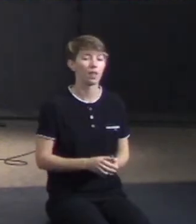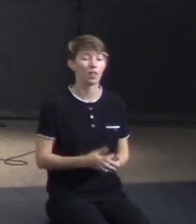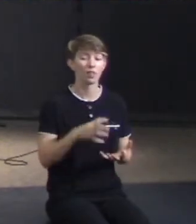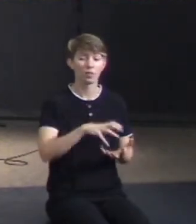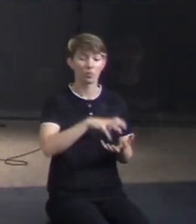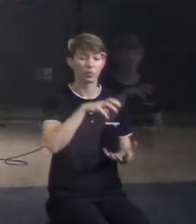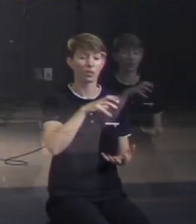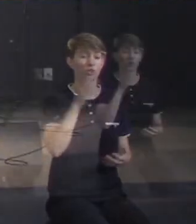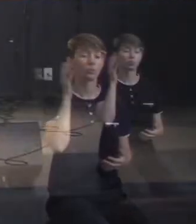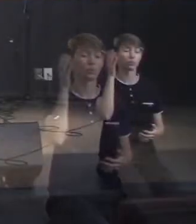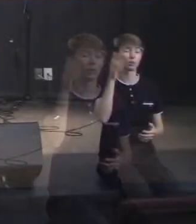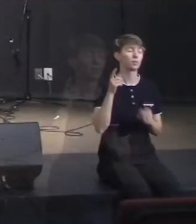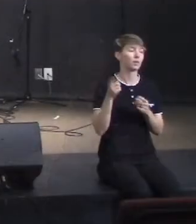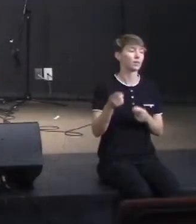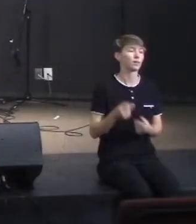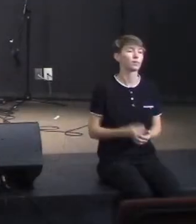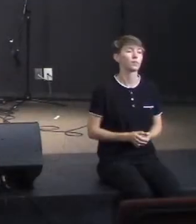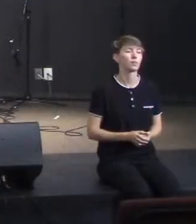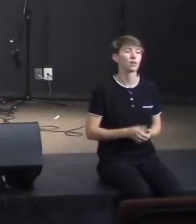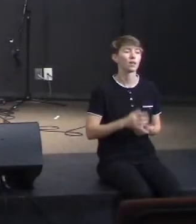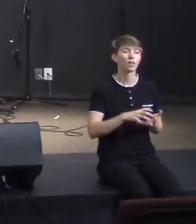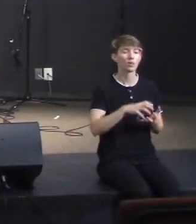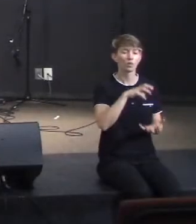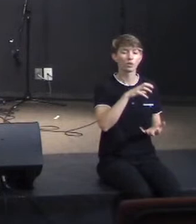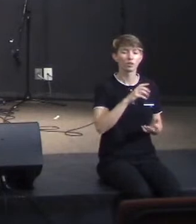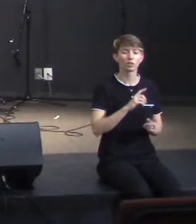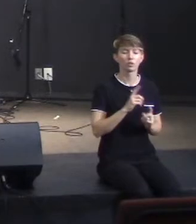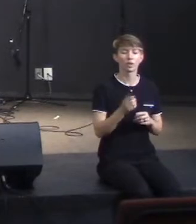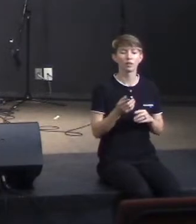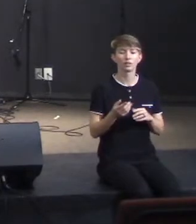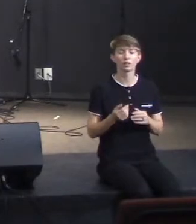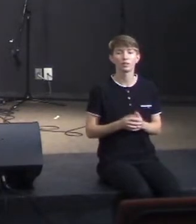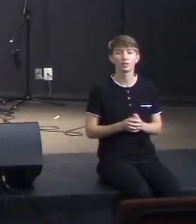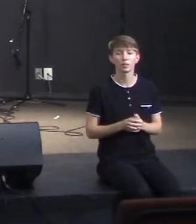because the rich go down to the market where they sell life and go, hey,